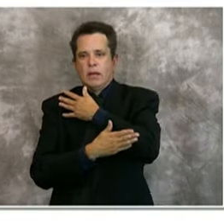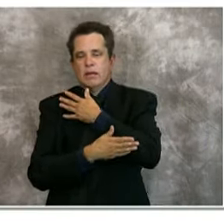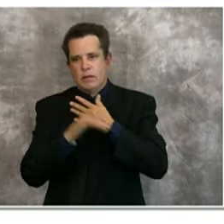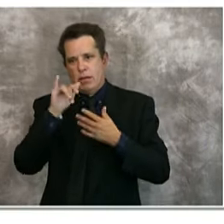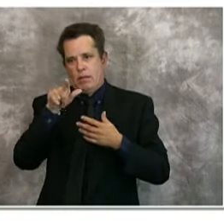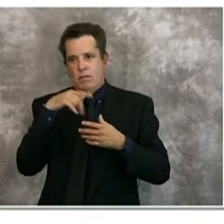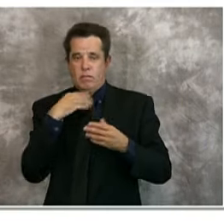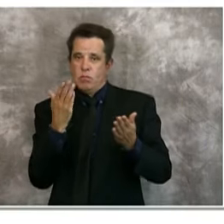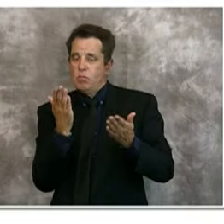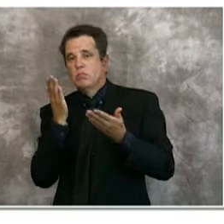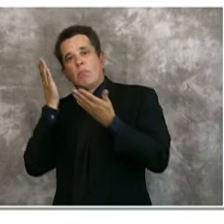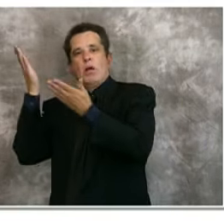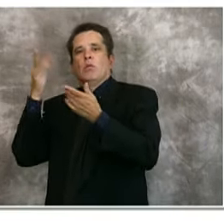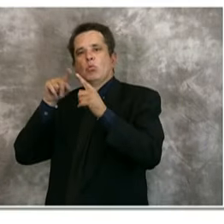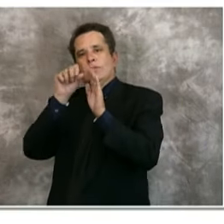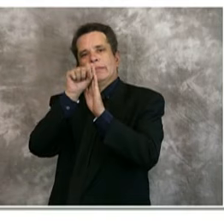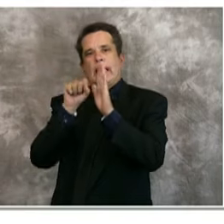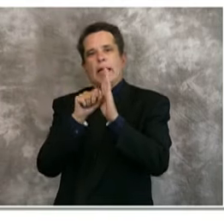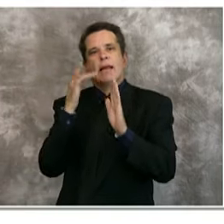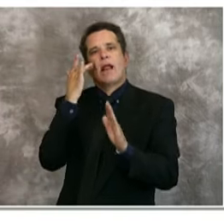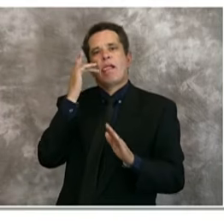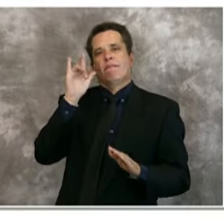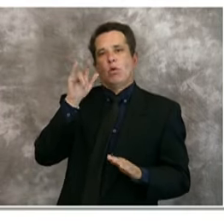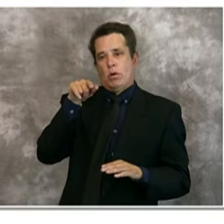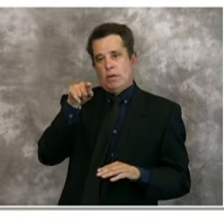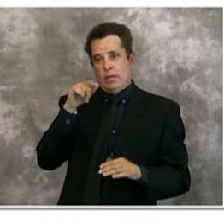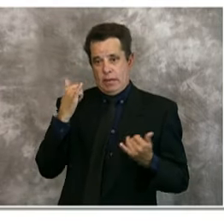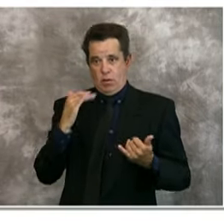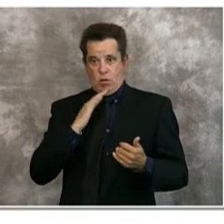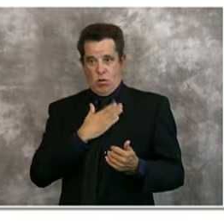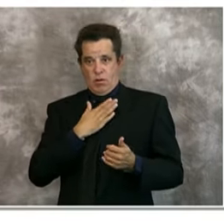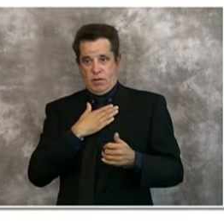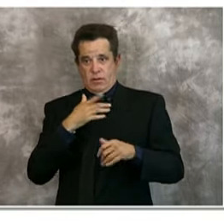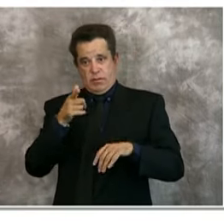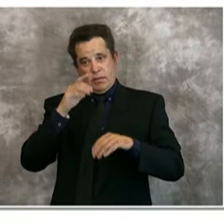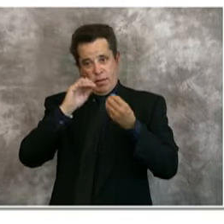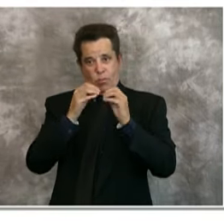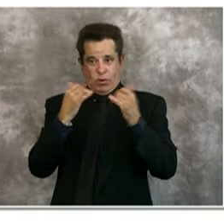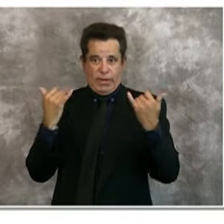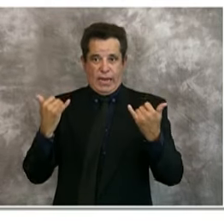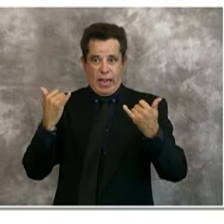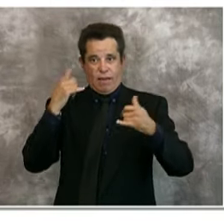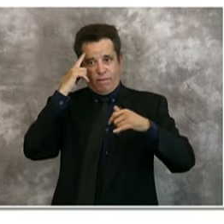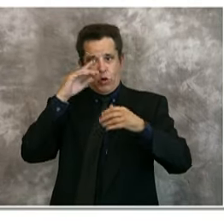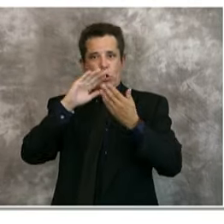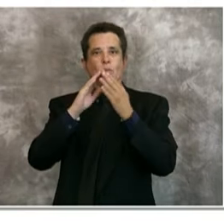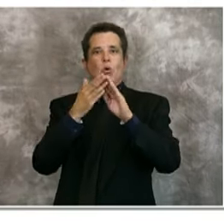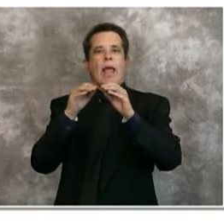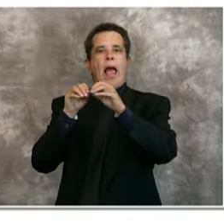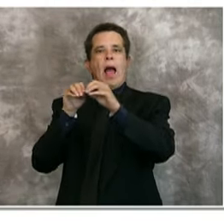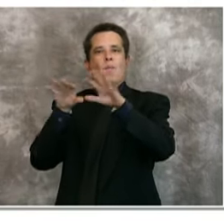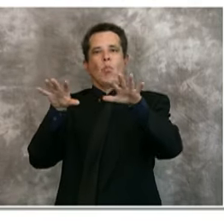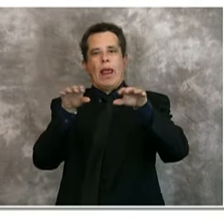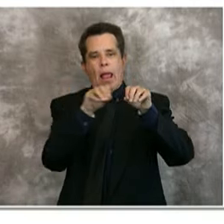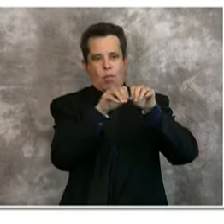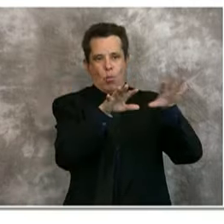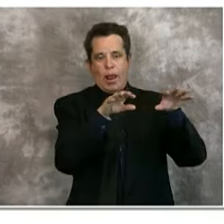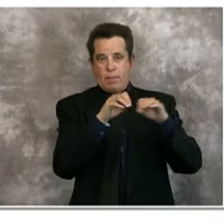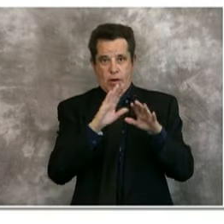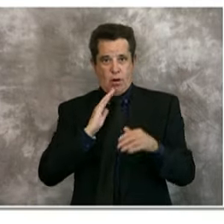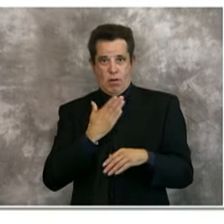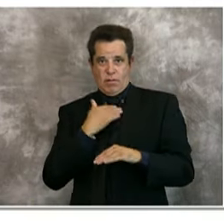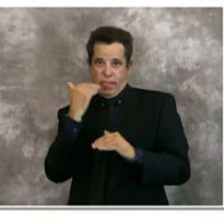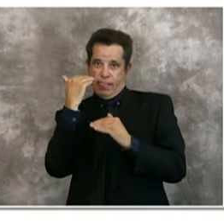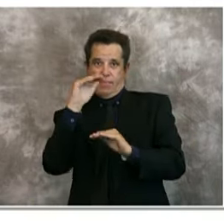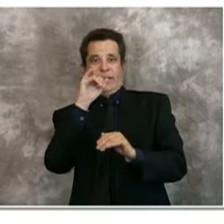form to the state of California. The abnormal trigger today, again, is related to community outbreaks. The metric